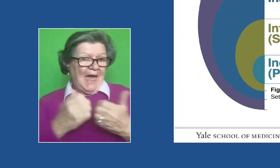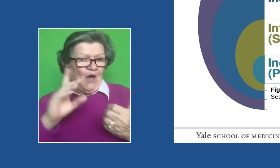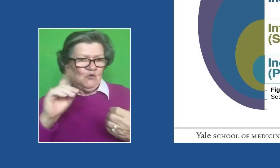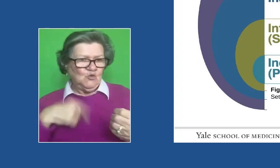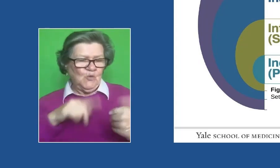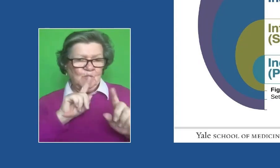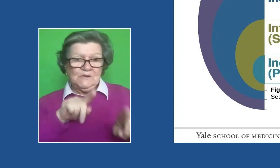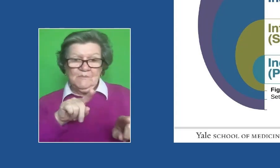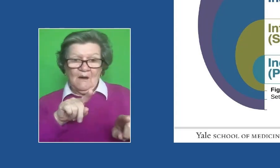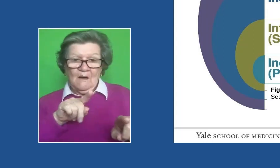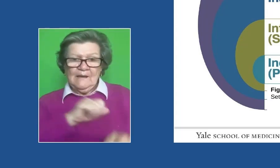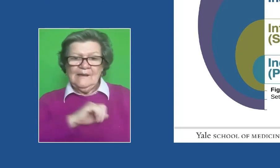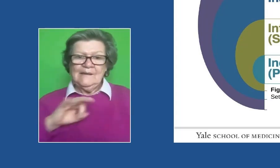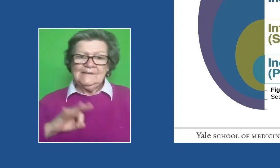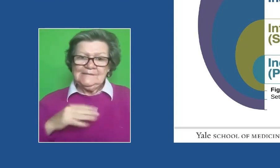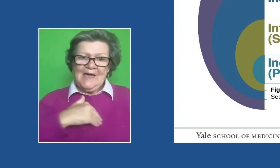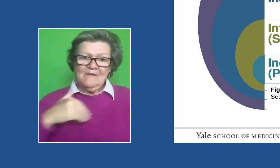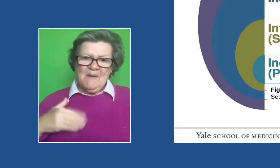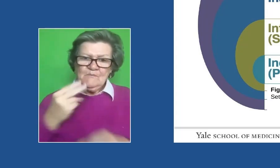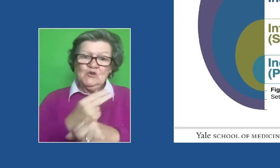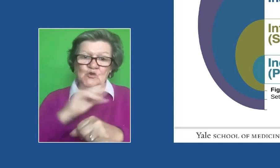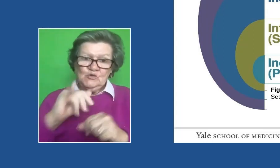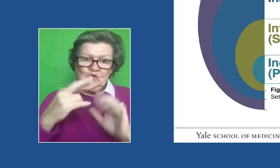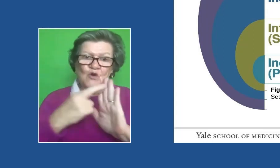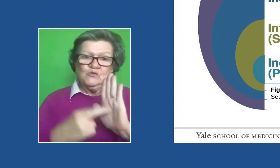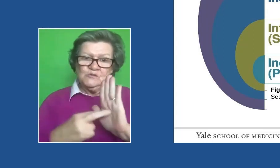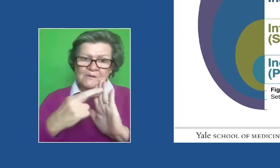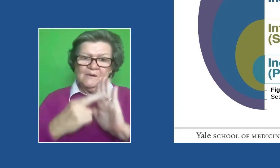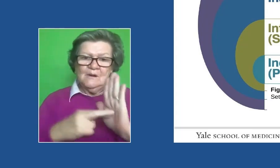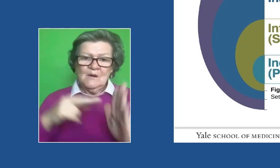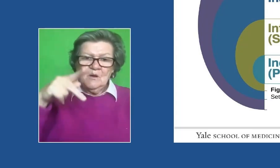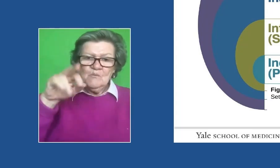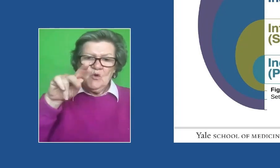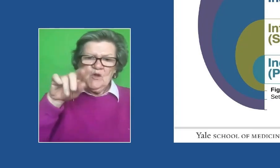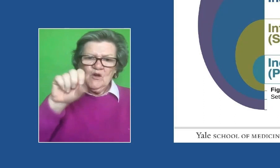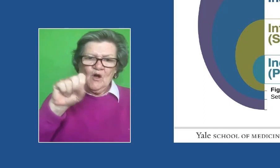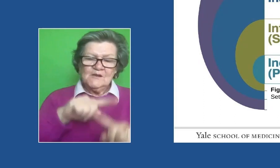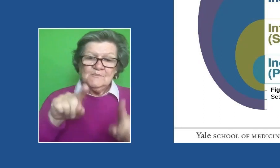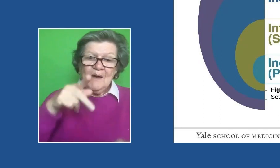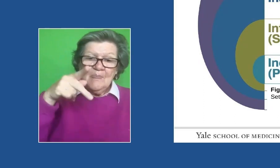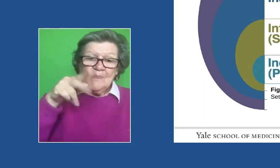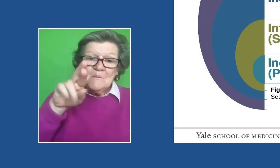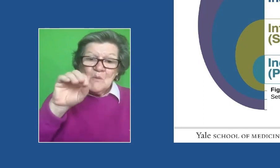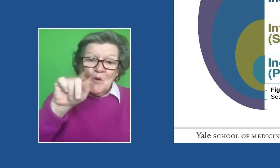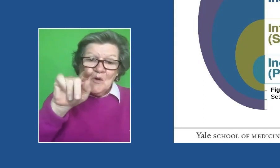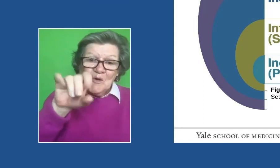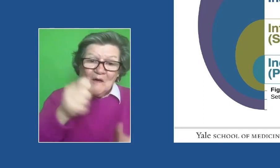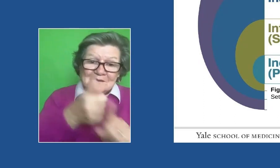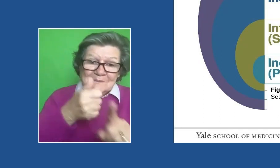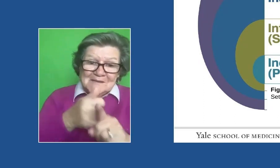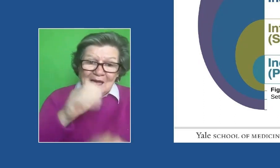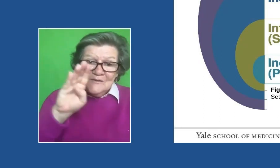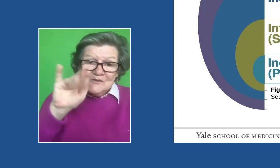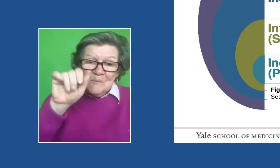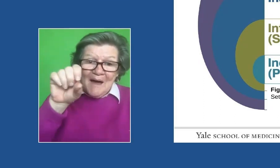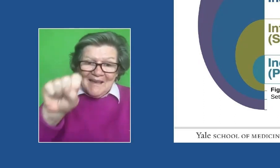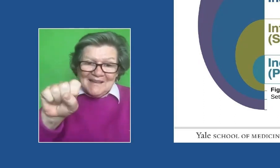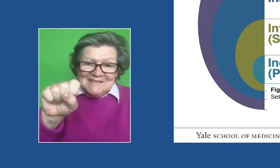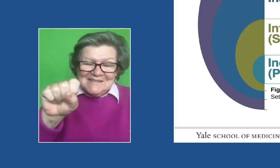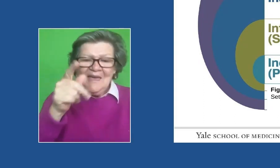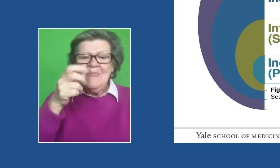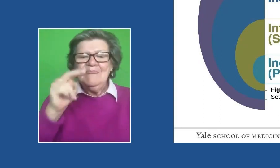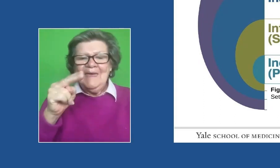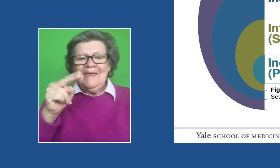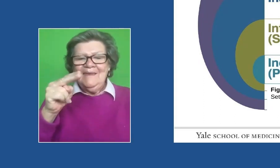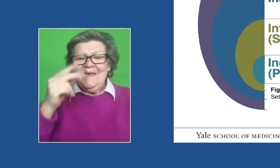staff members may just be using these protocols, but the protocols themselves are biased. And then finally, thinking even more large scale in systemic